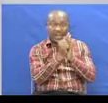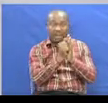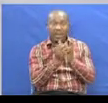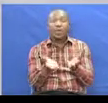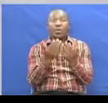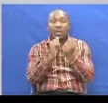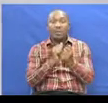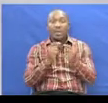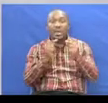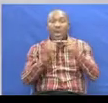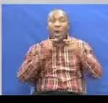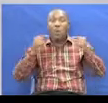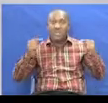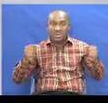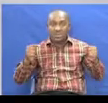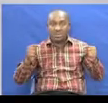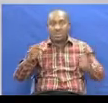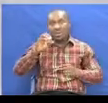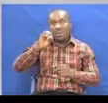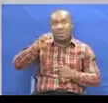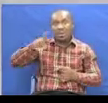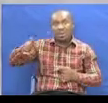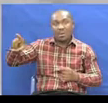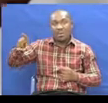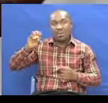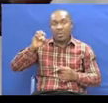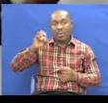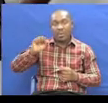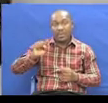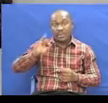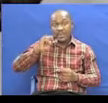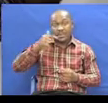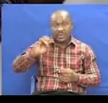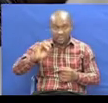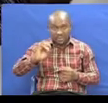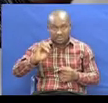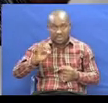of negative. It will be positive. So you are going to add